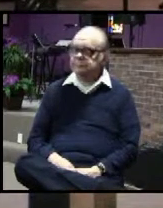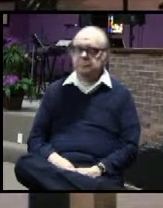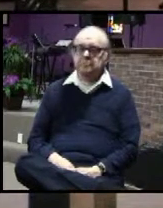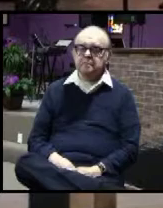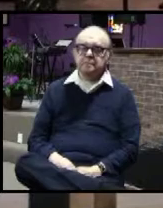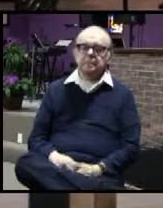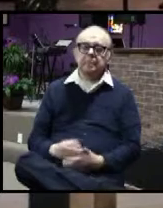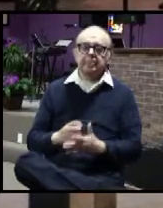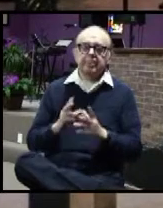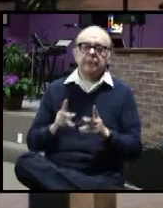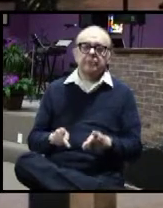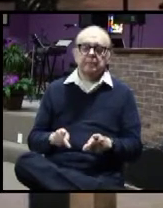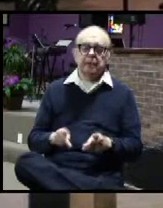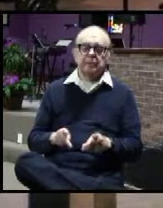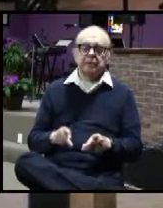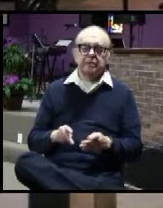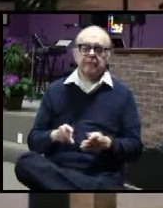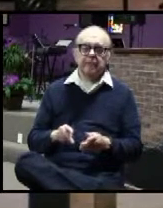ouch.